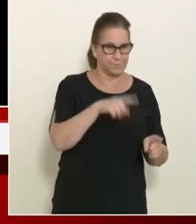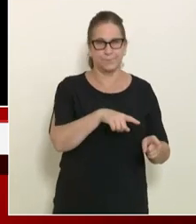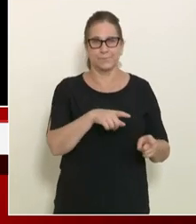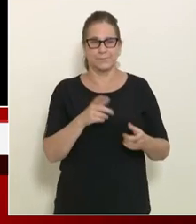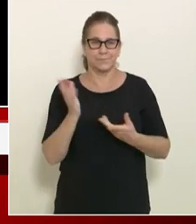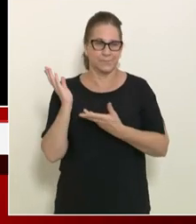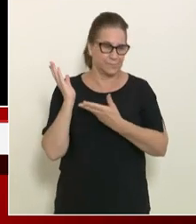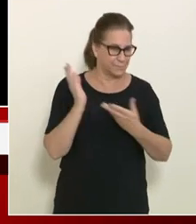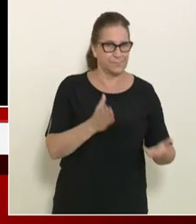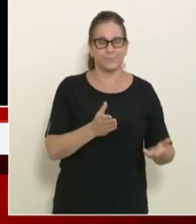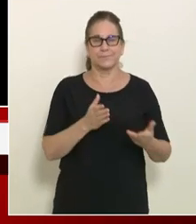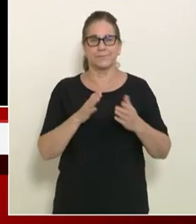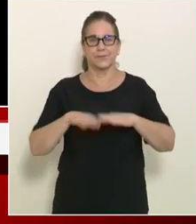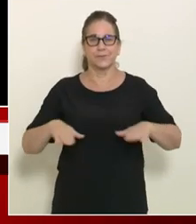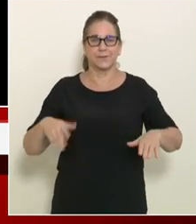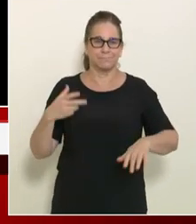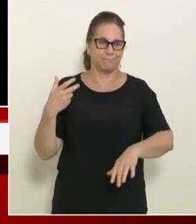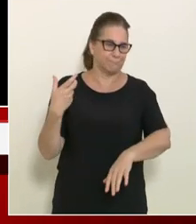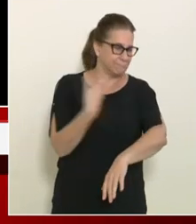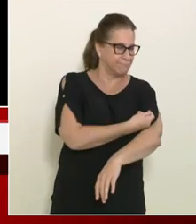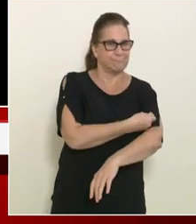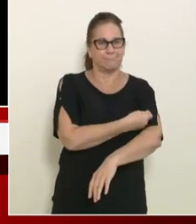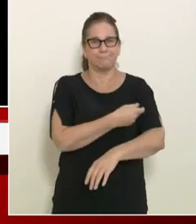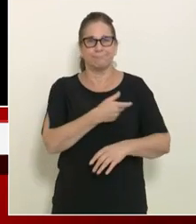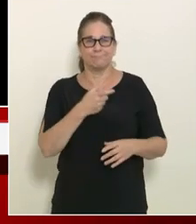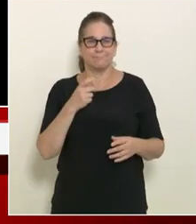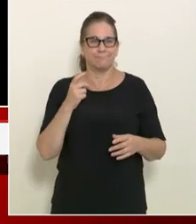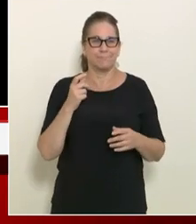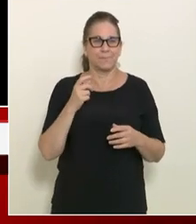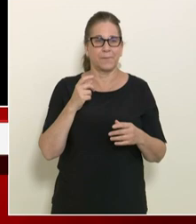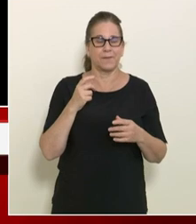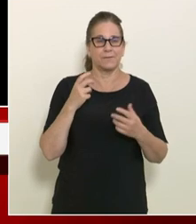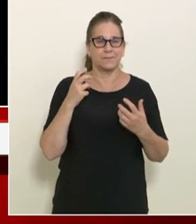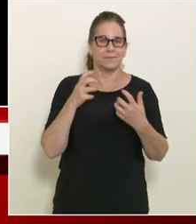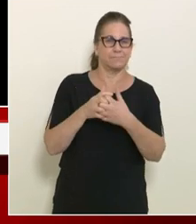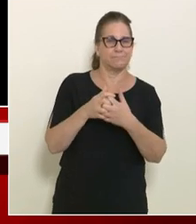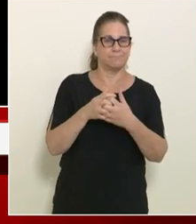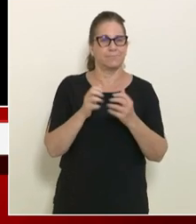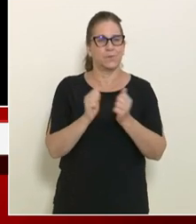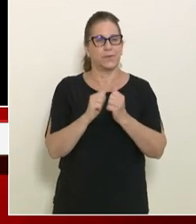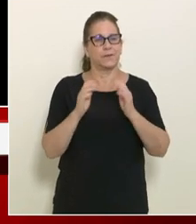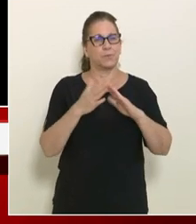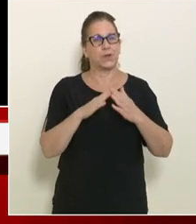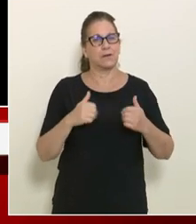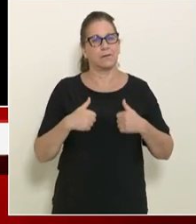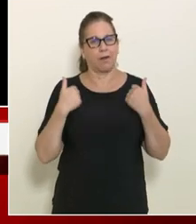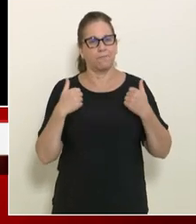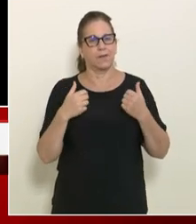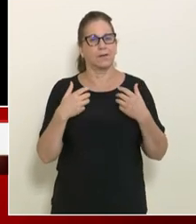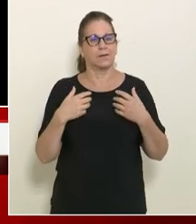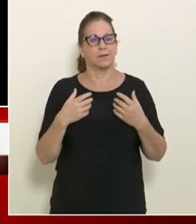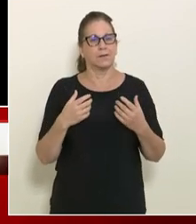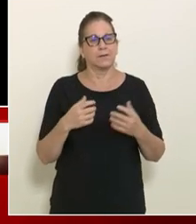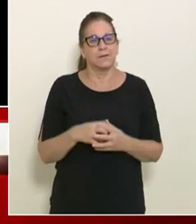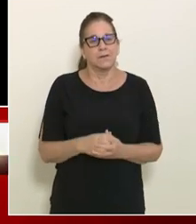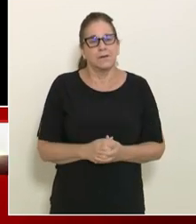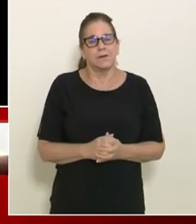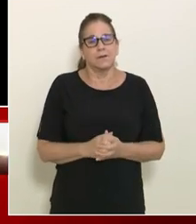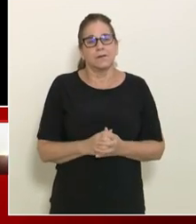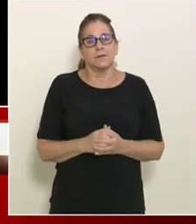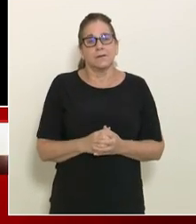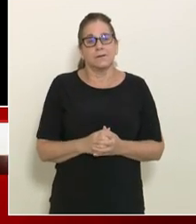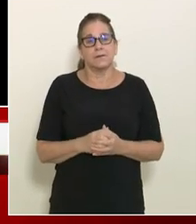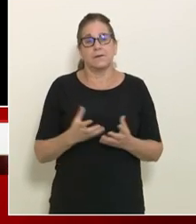those vaccinations, and making appointments with their healthcare provider or visiting our school-based health centers that